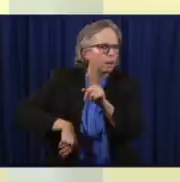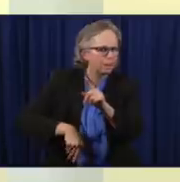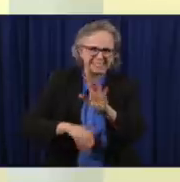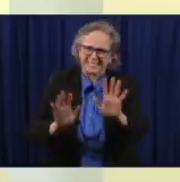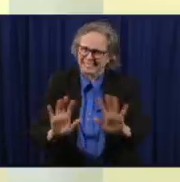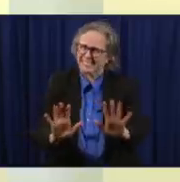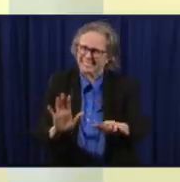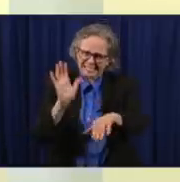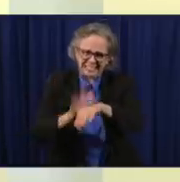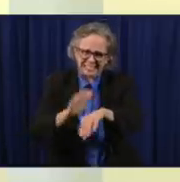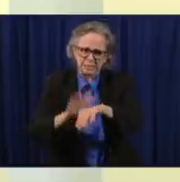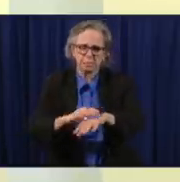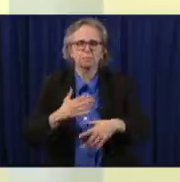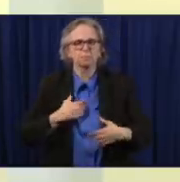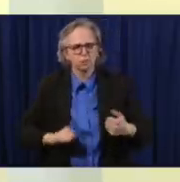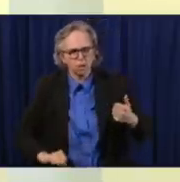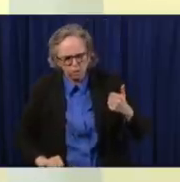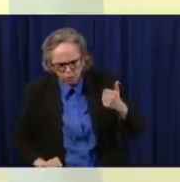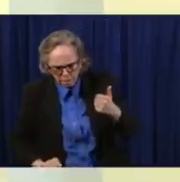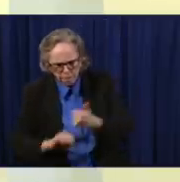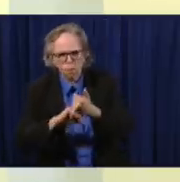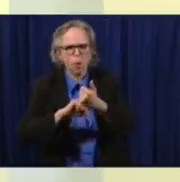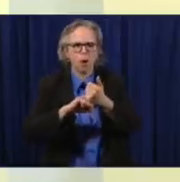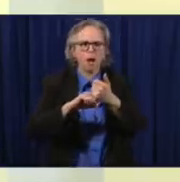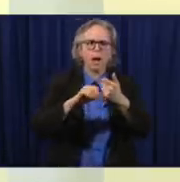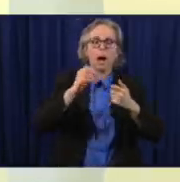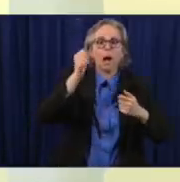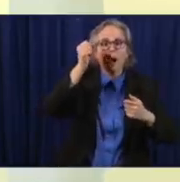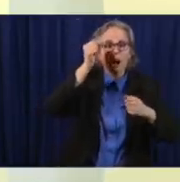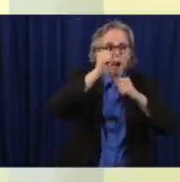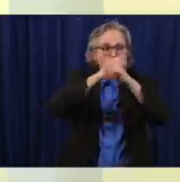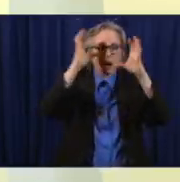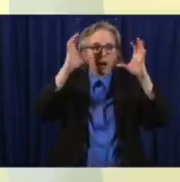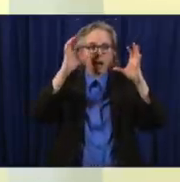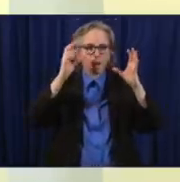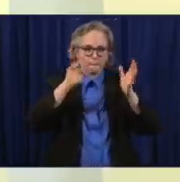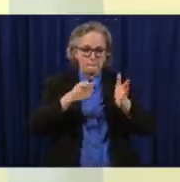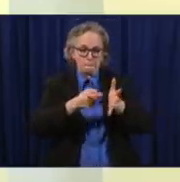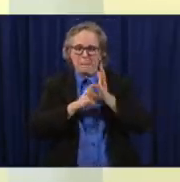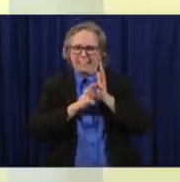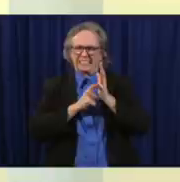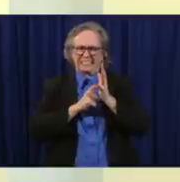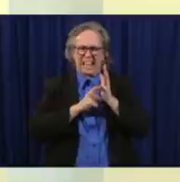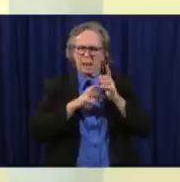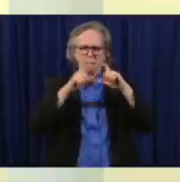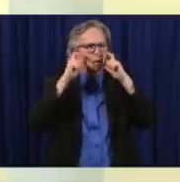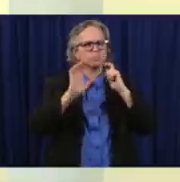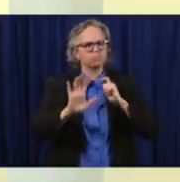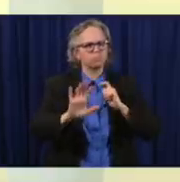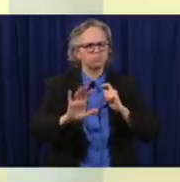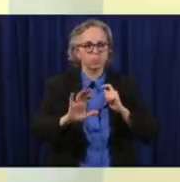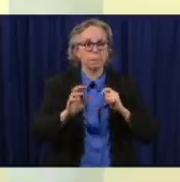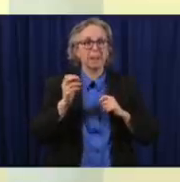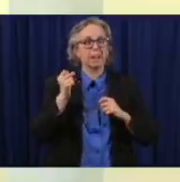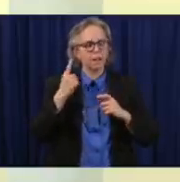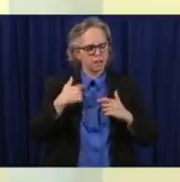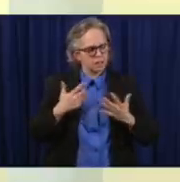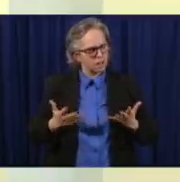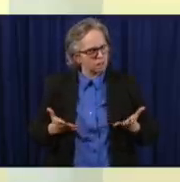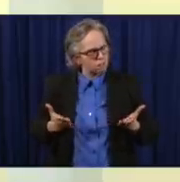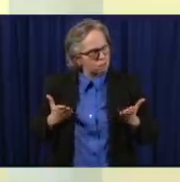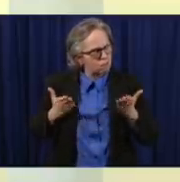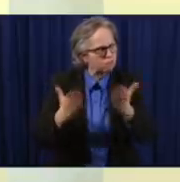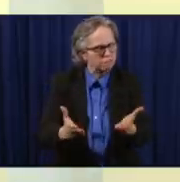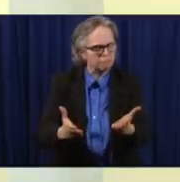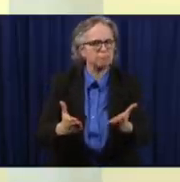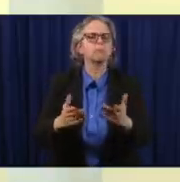not mandating wearing a face covering or a mask, but I strongly suggest we